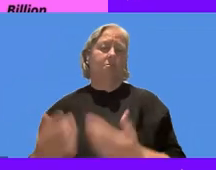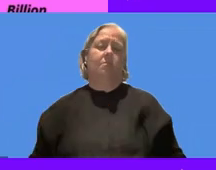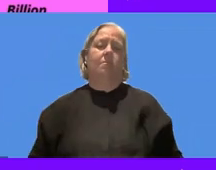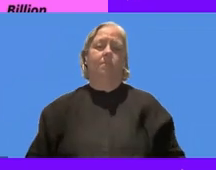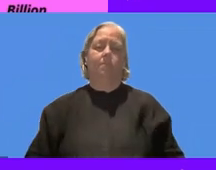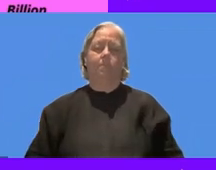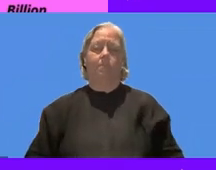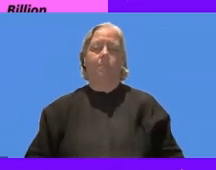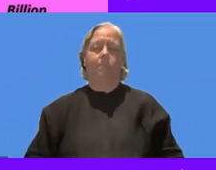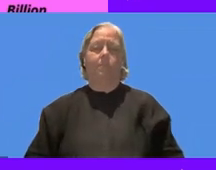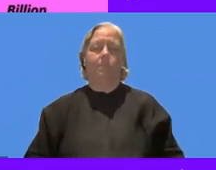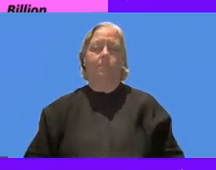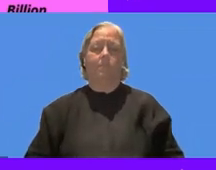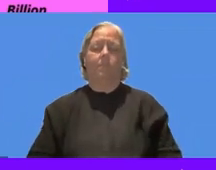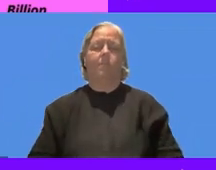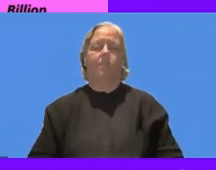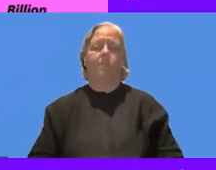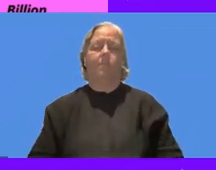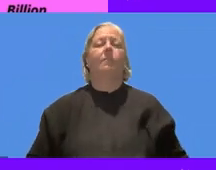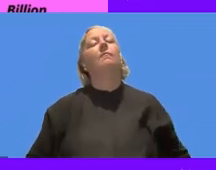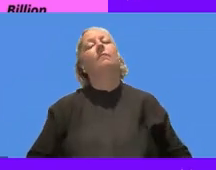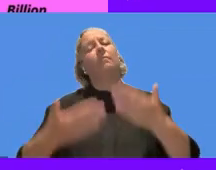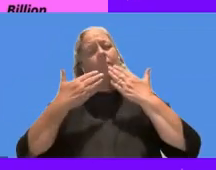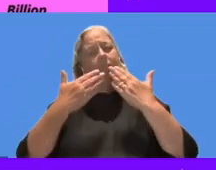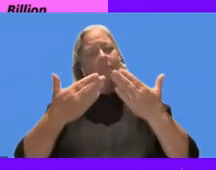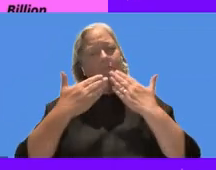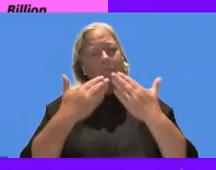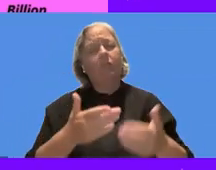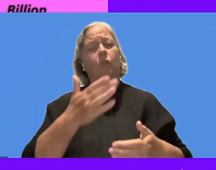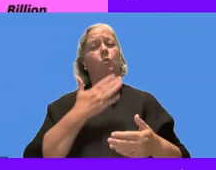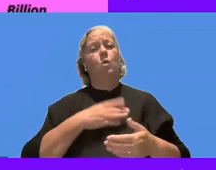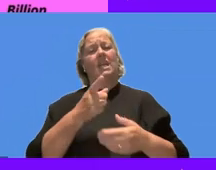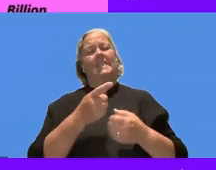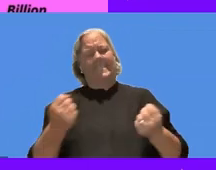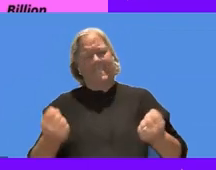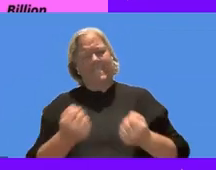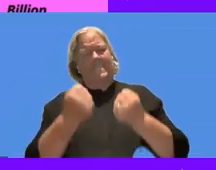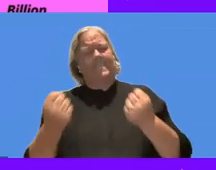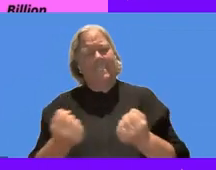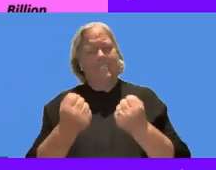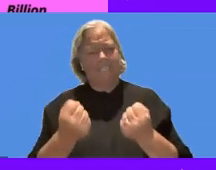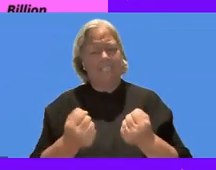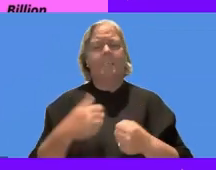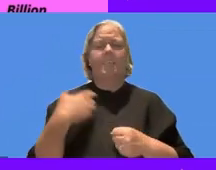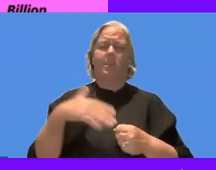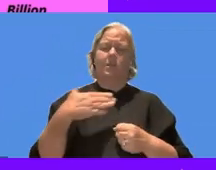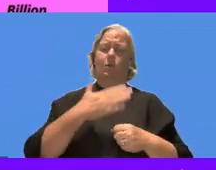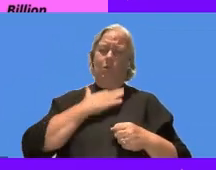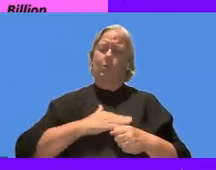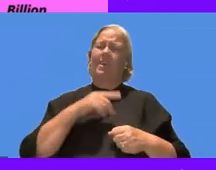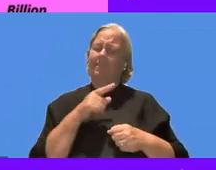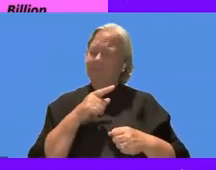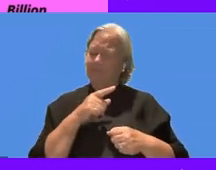Thank you, Lucy. Mobilizing on specific policy issues raises strategic and collaborative action among youth networks and